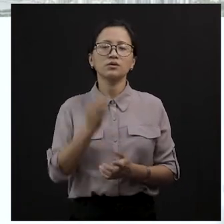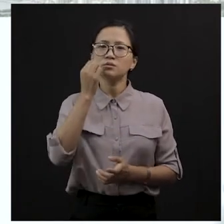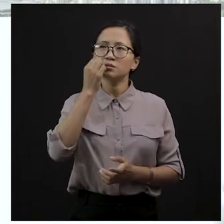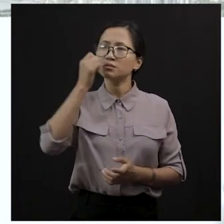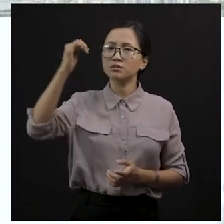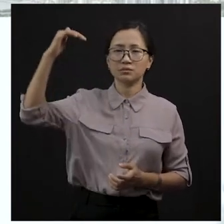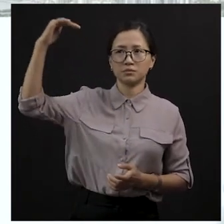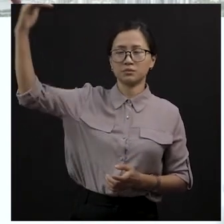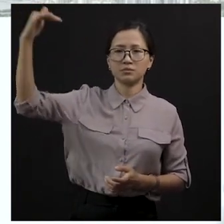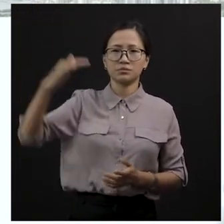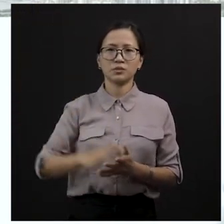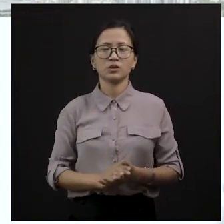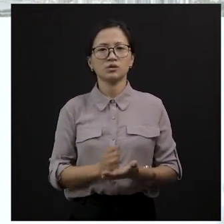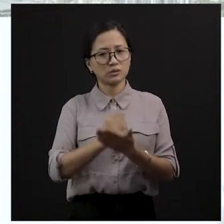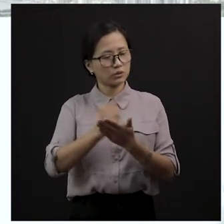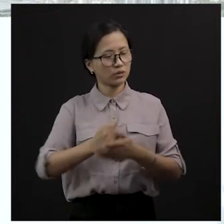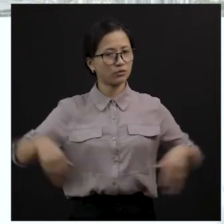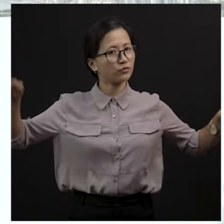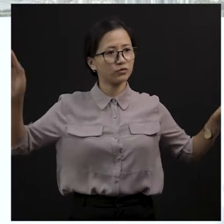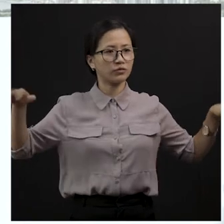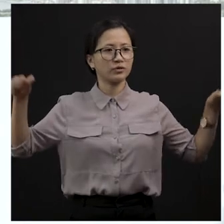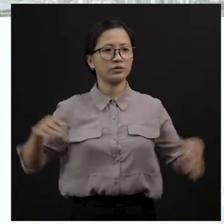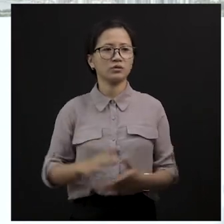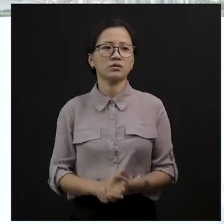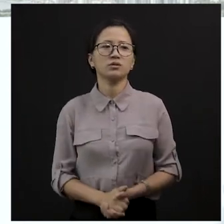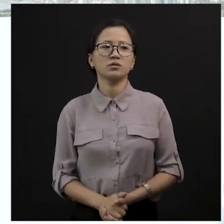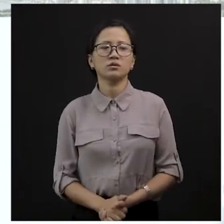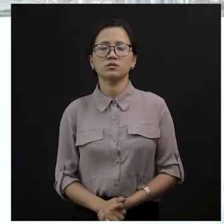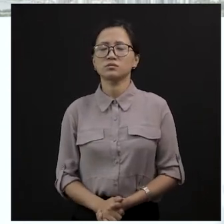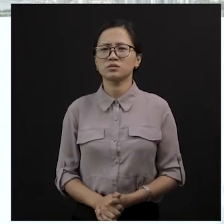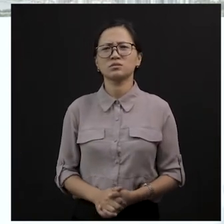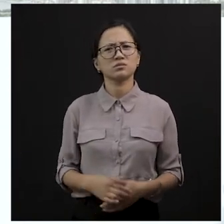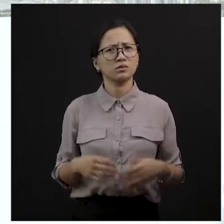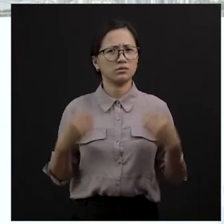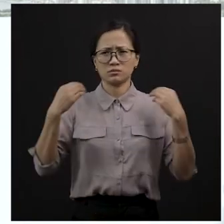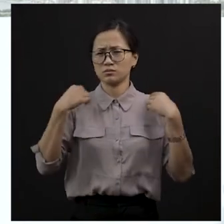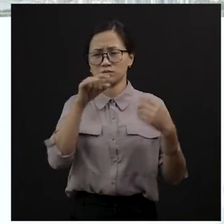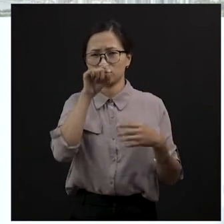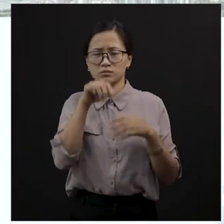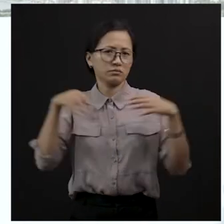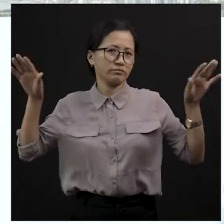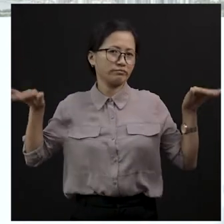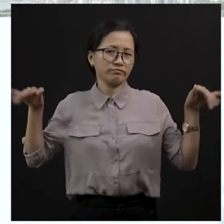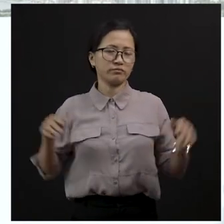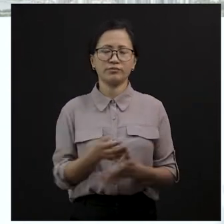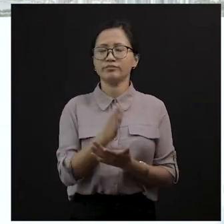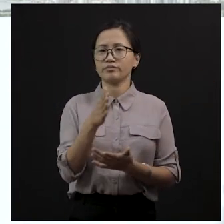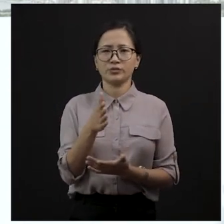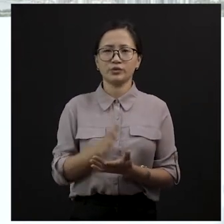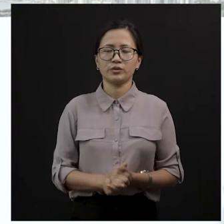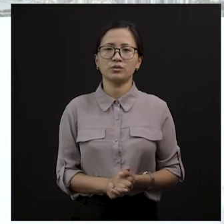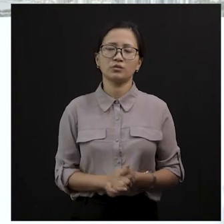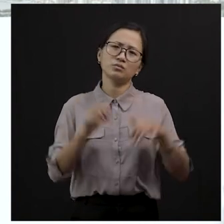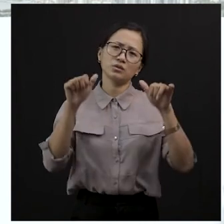person with the wings, he is trying to fly. But we can't fly, we are not birds, right? We can't fly like the birds. We will not